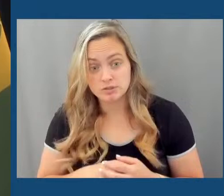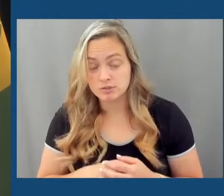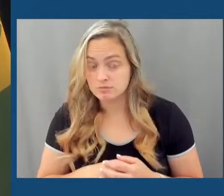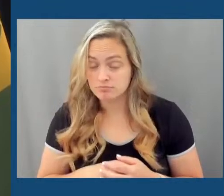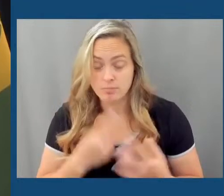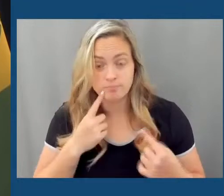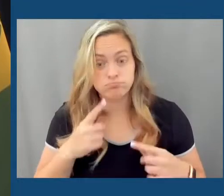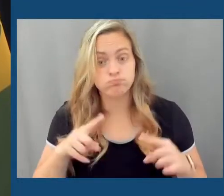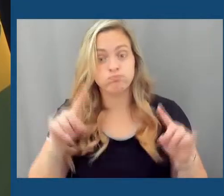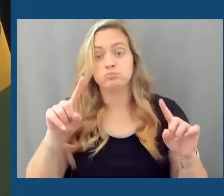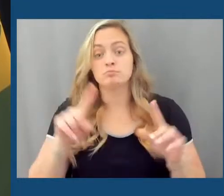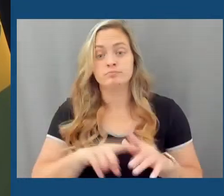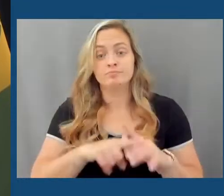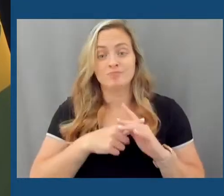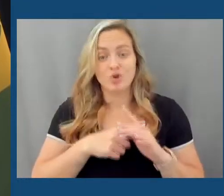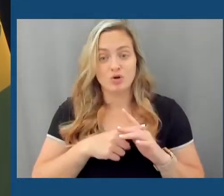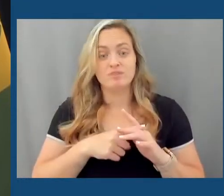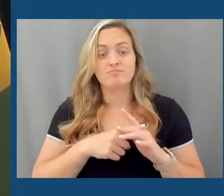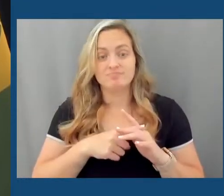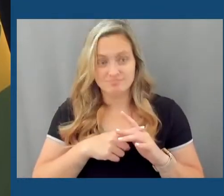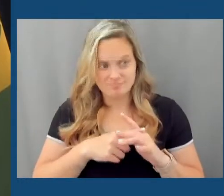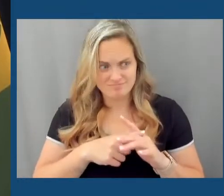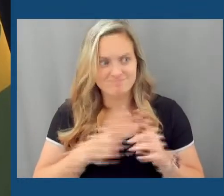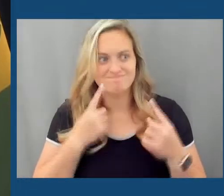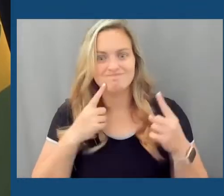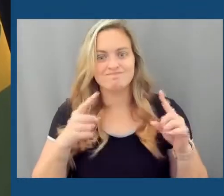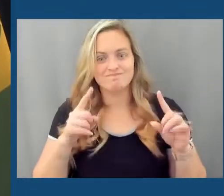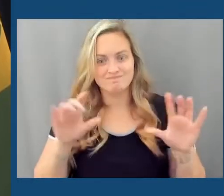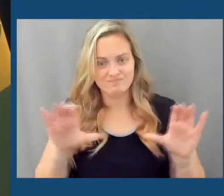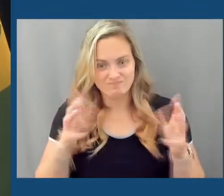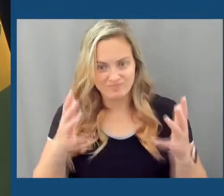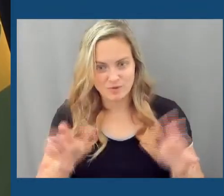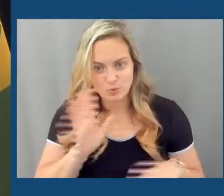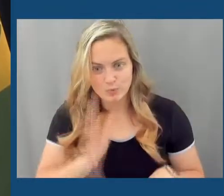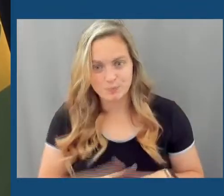finally starting to say, we're getting it done. No more